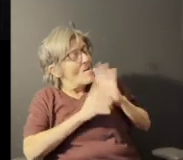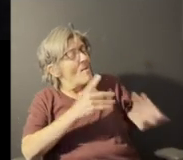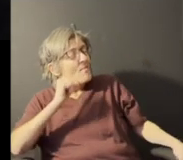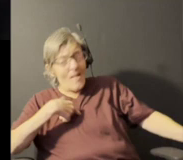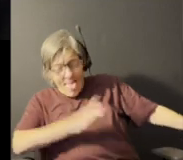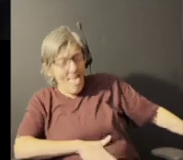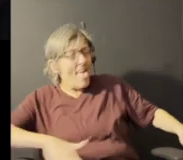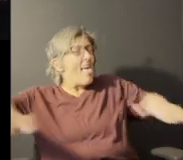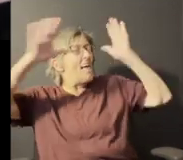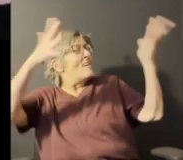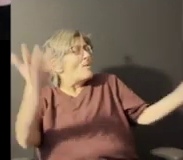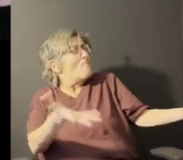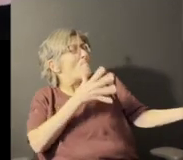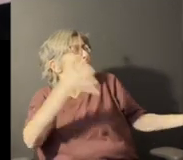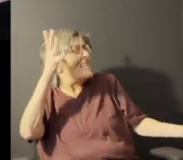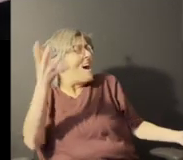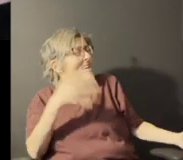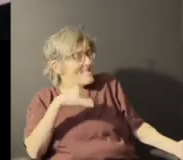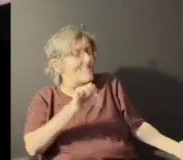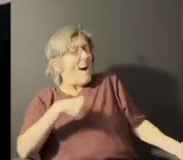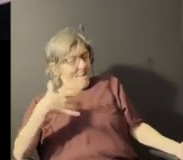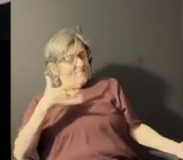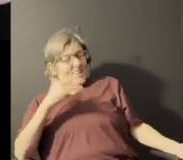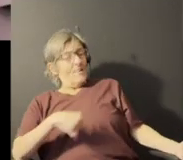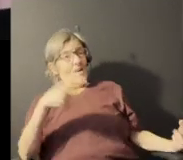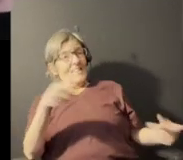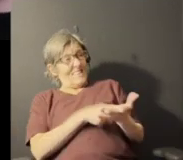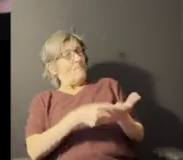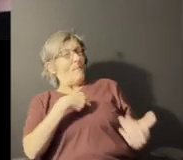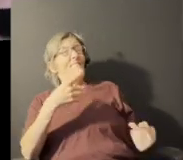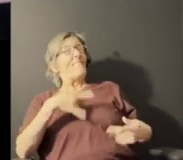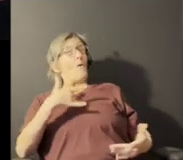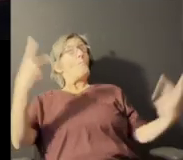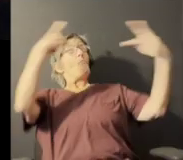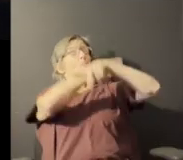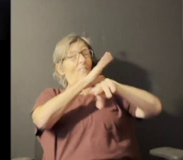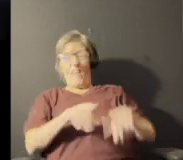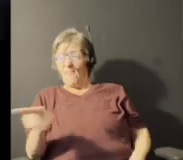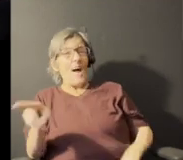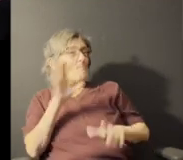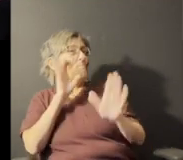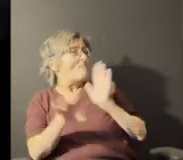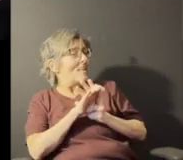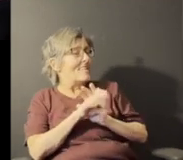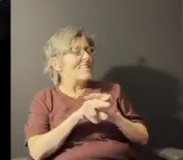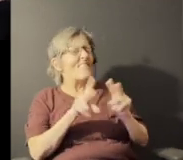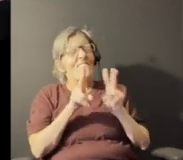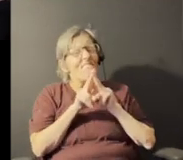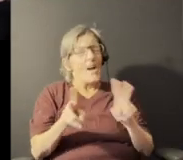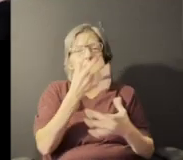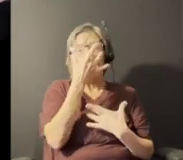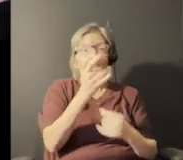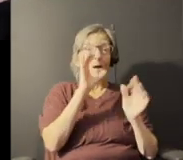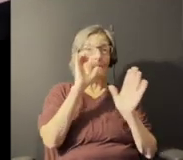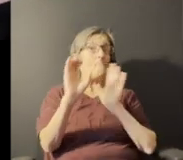for how long? You know what I mean? Like, yes, I feel this bad. I feel worse than this. You know, so it's interesting